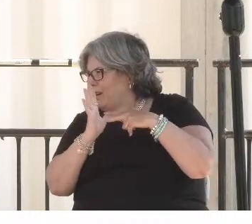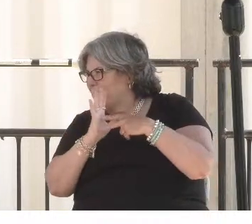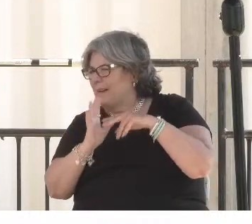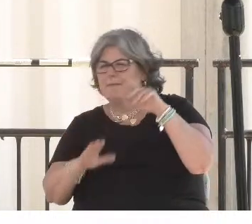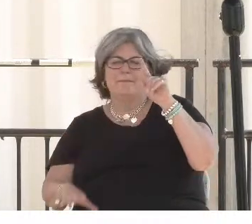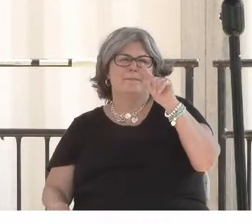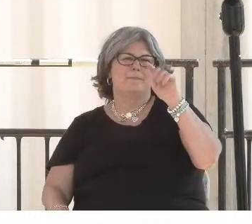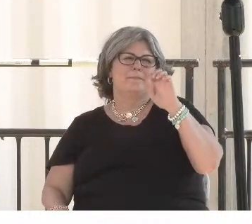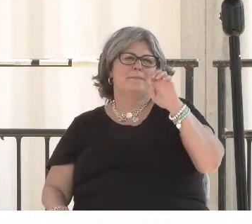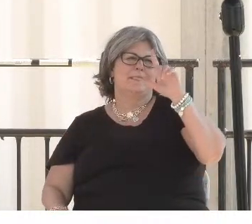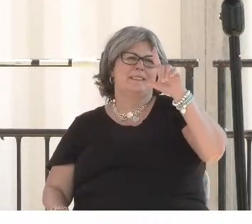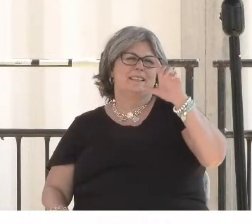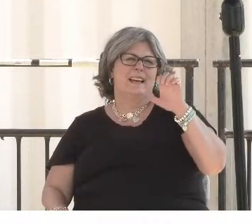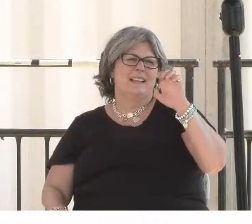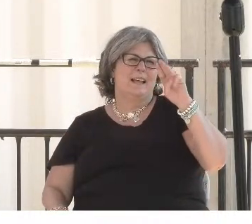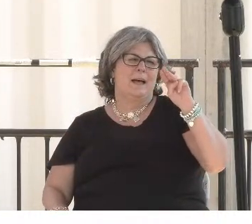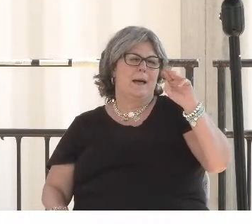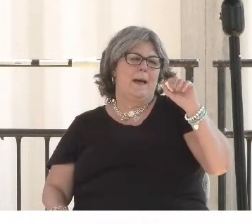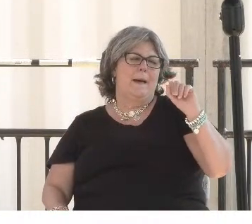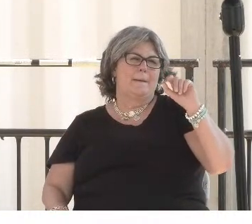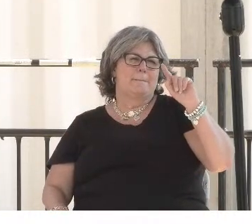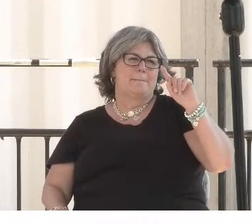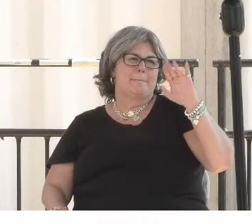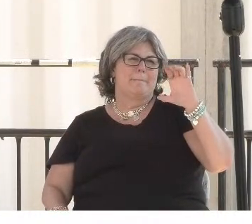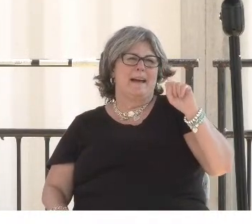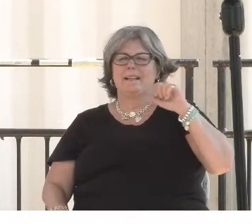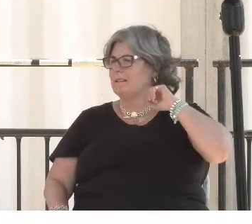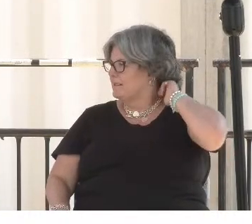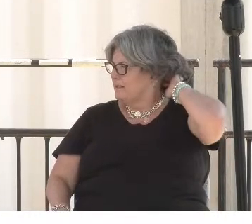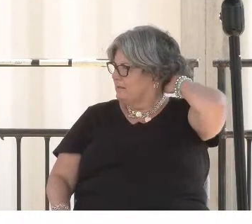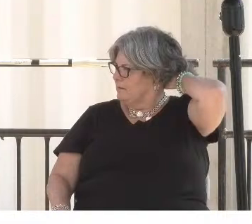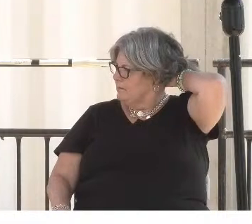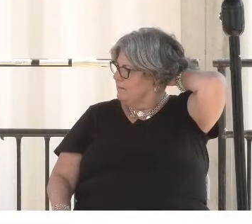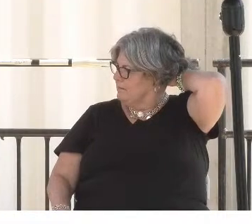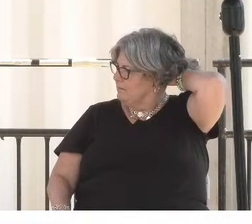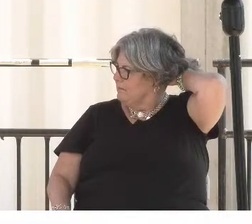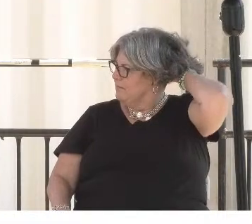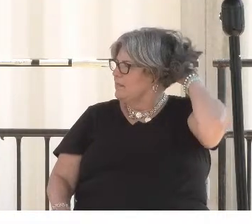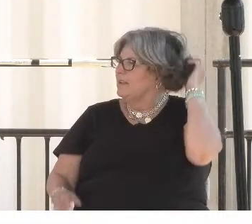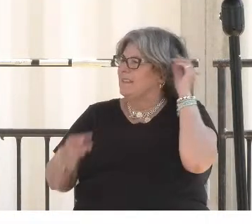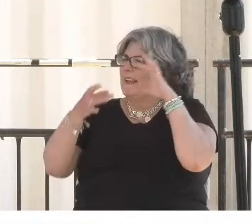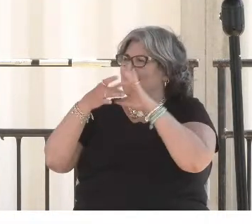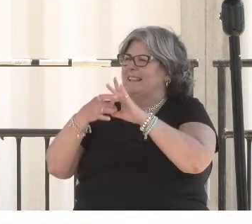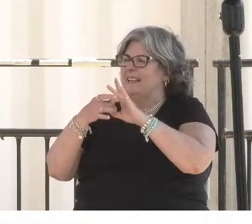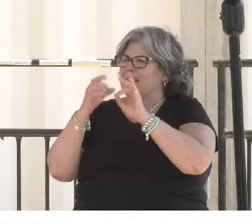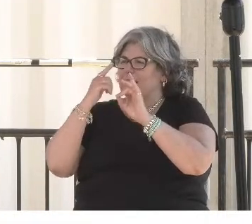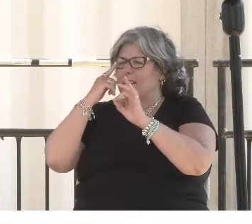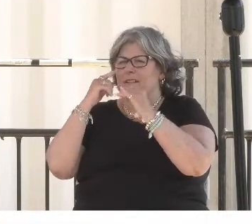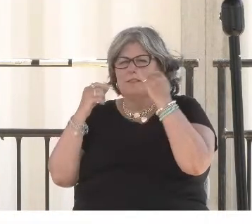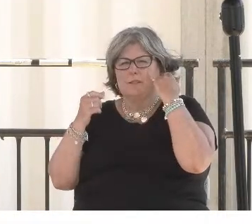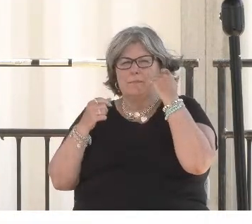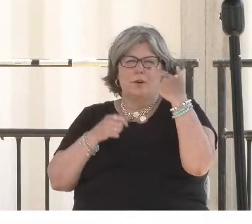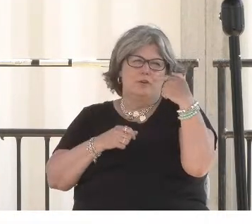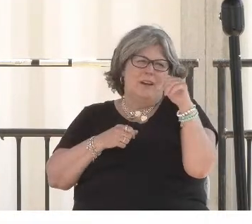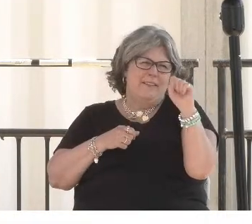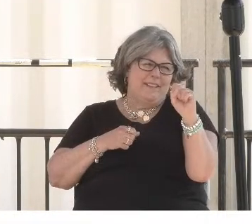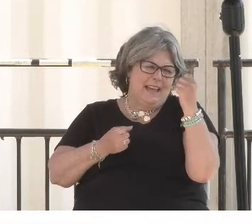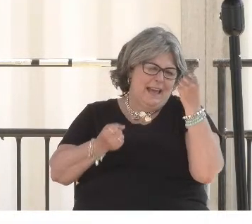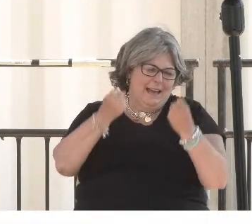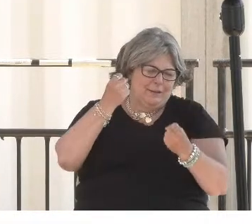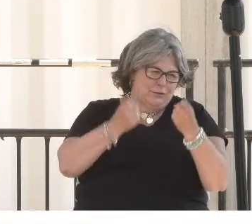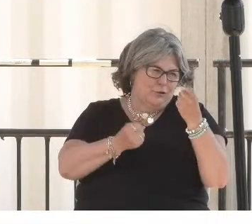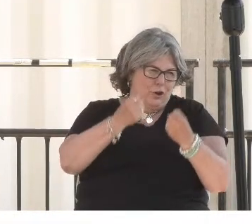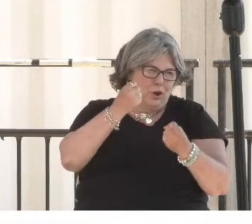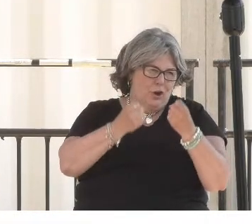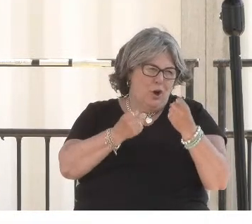is telematics? Telematics is more of a technical solution that connects the vehicle. So if you have a gasoline vehicle, similar